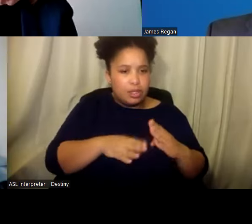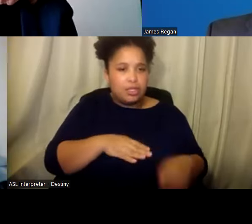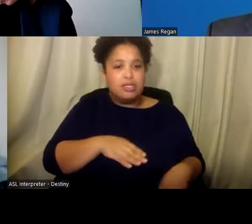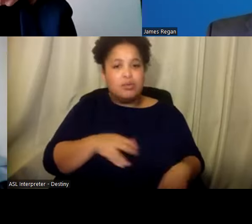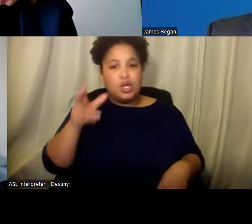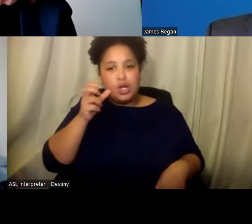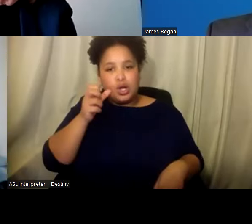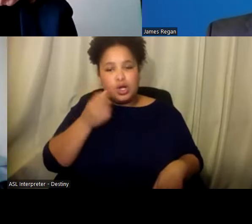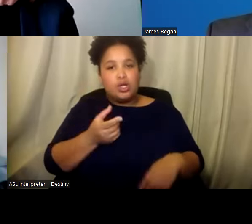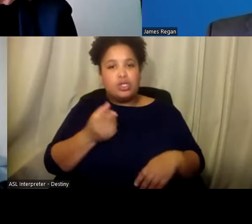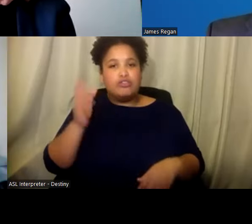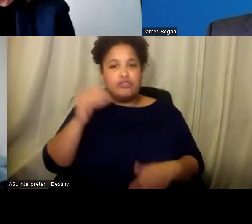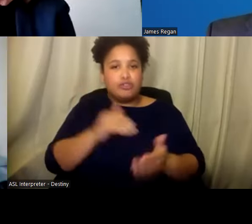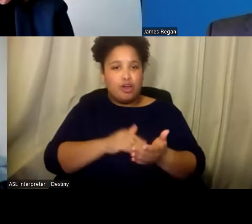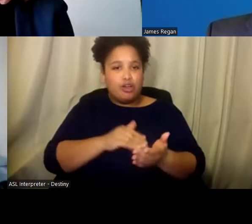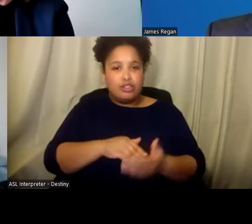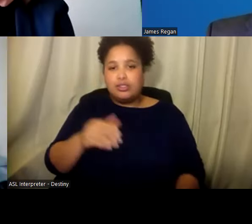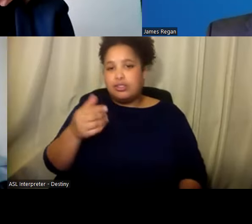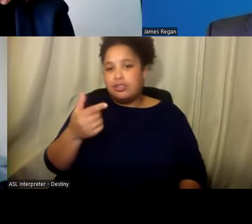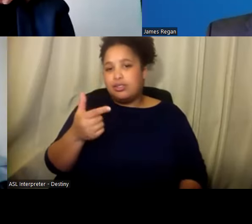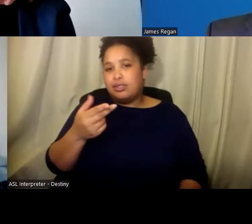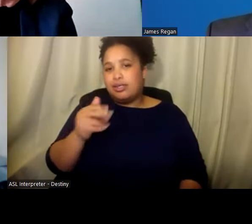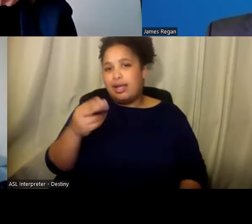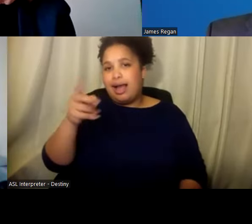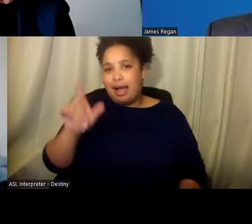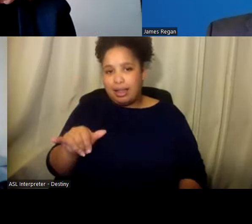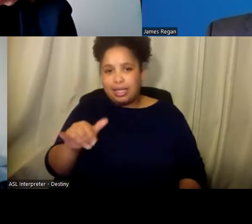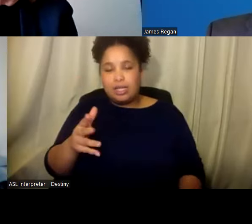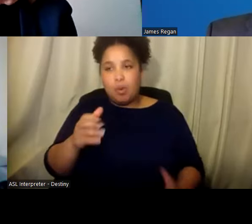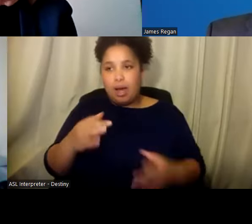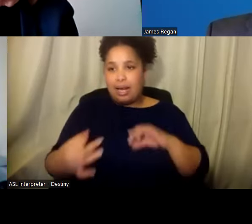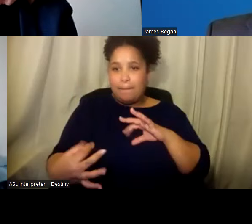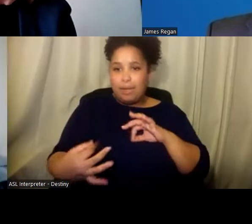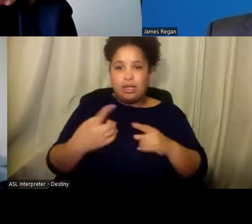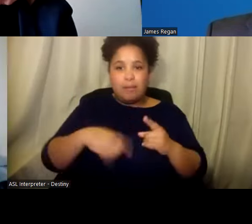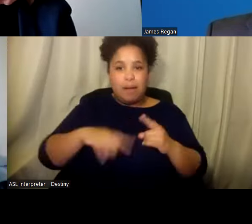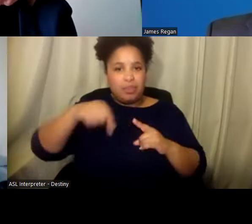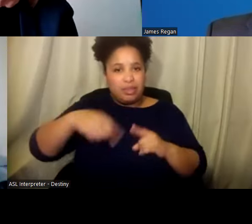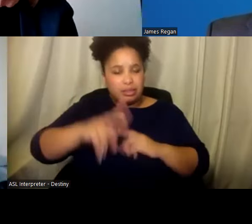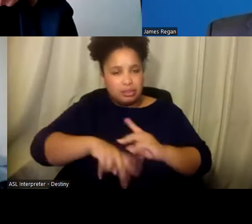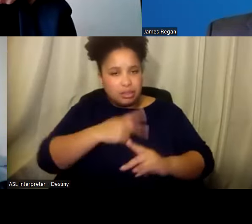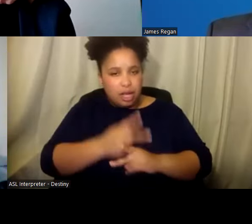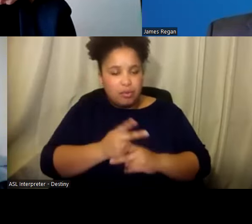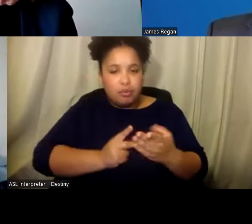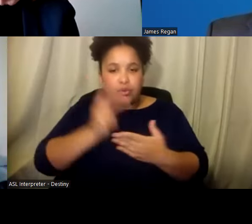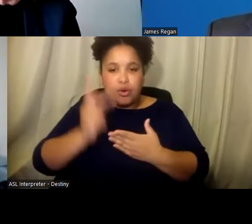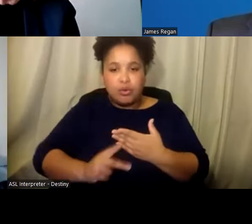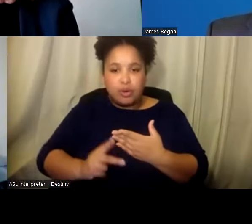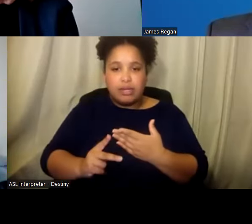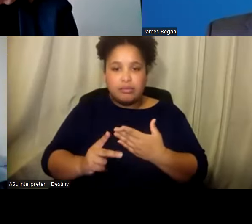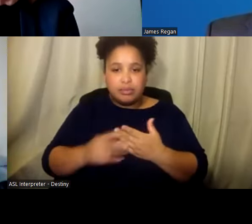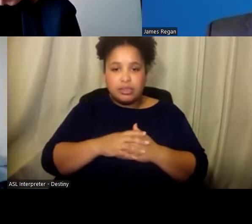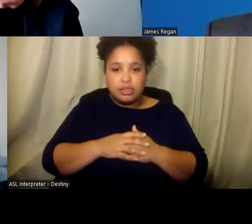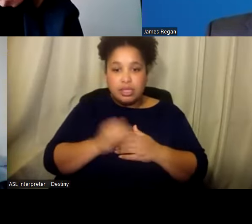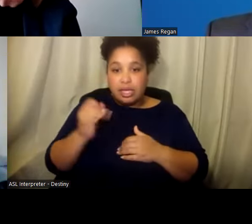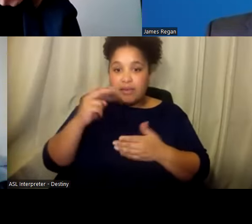Dr. Galley say he would love this committee's input about these particular programs. And, you know, if it